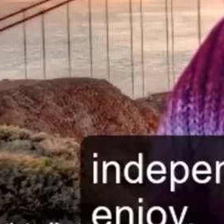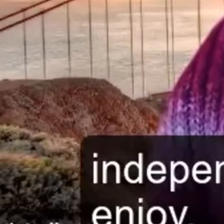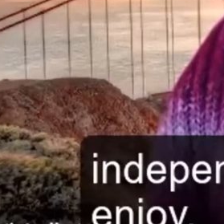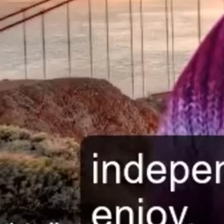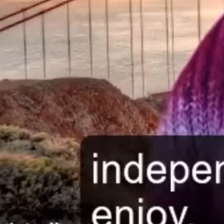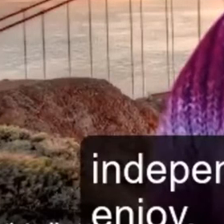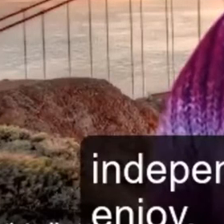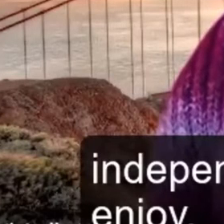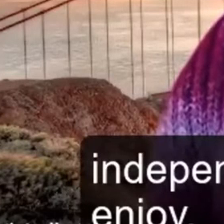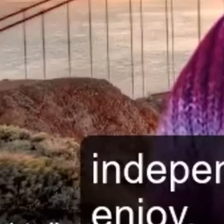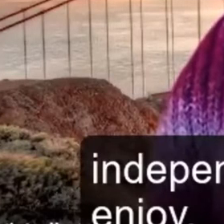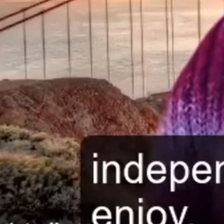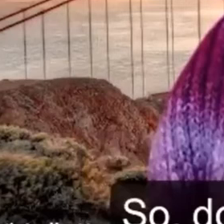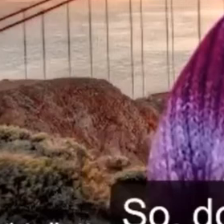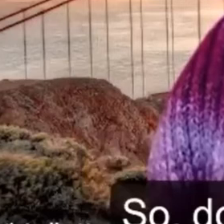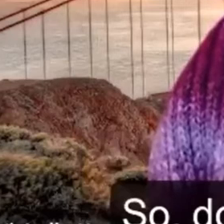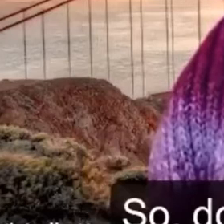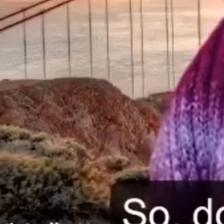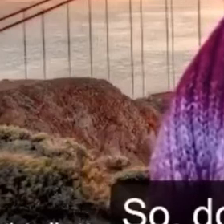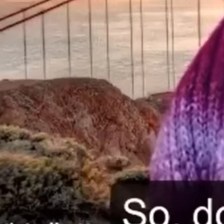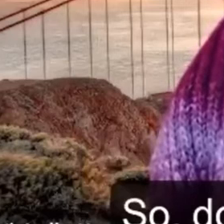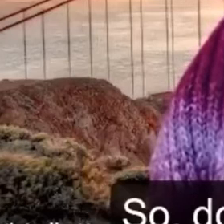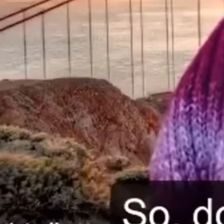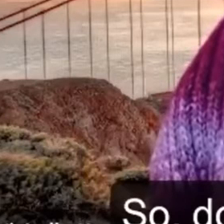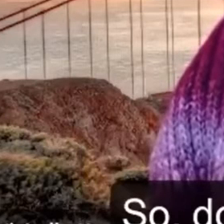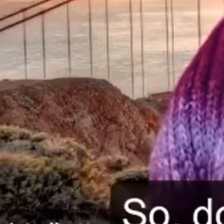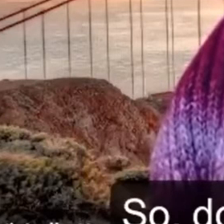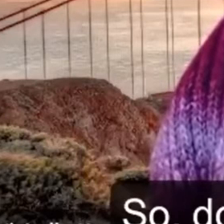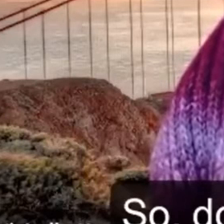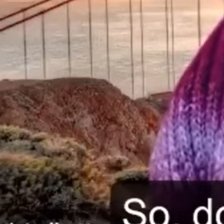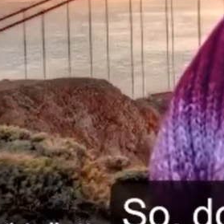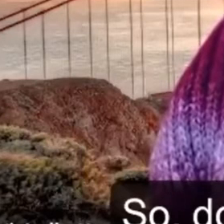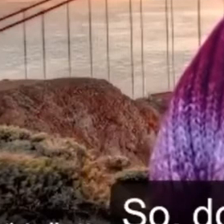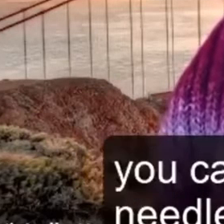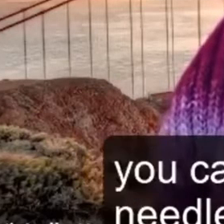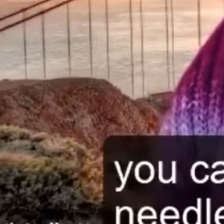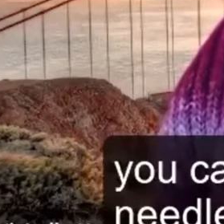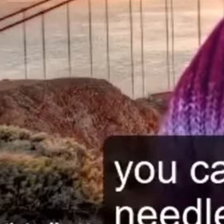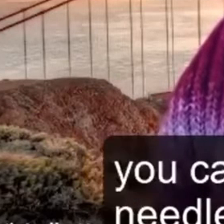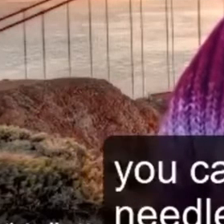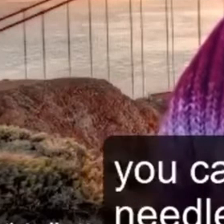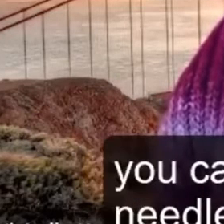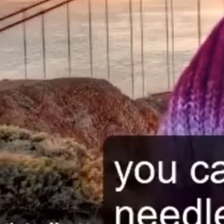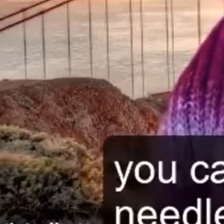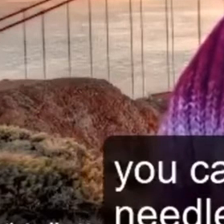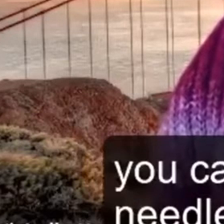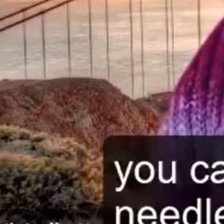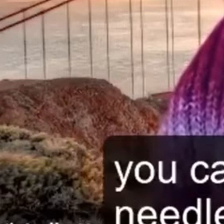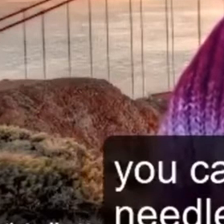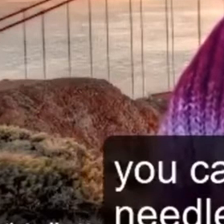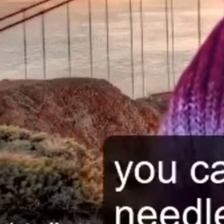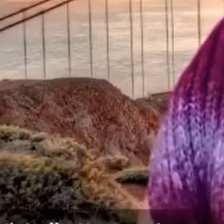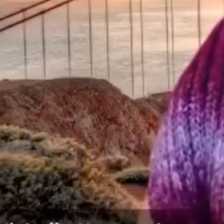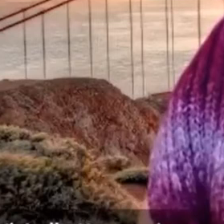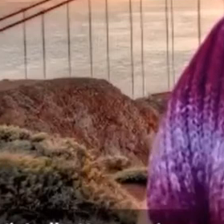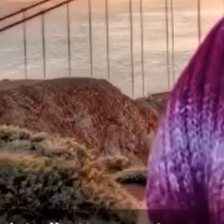lifestyles that we all enjoy. So don't forget, it's not scary. You can do it. And I'm afraid